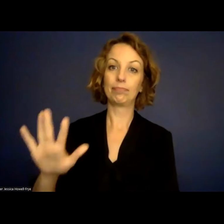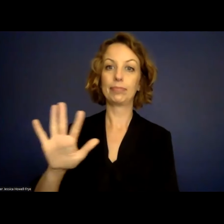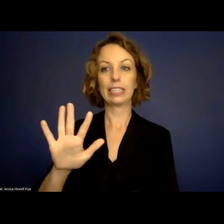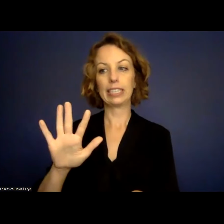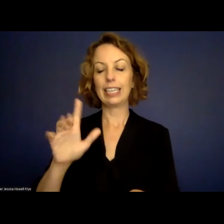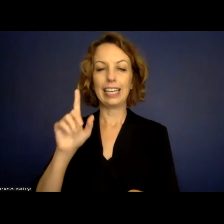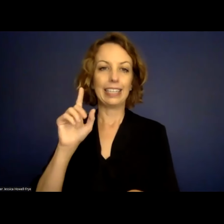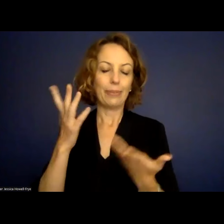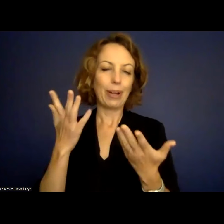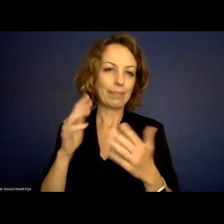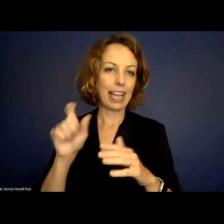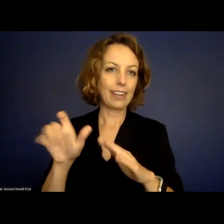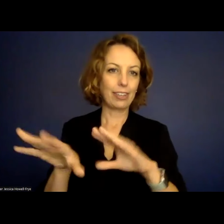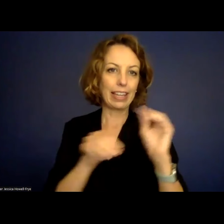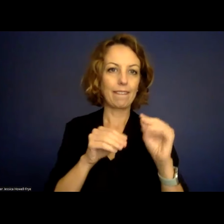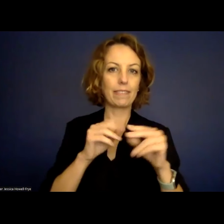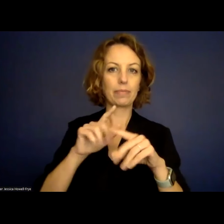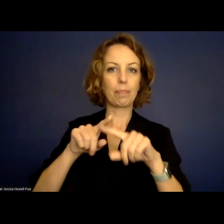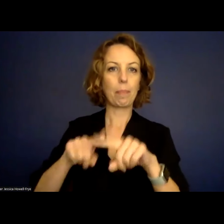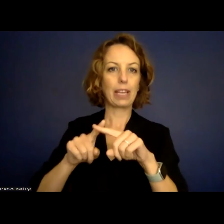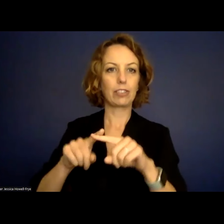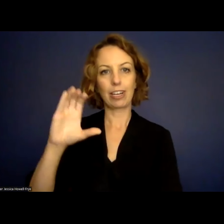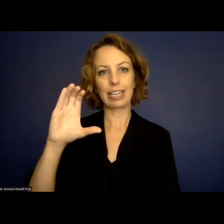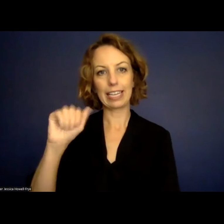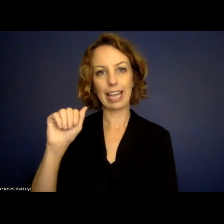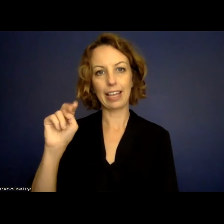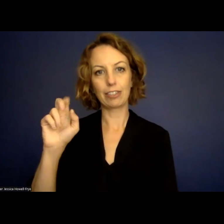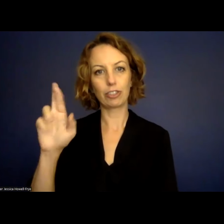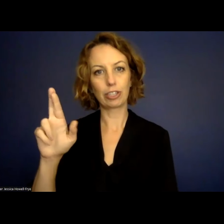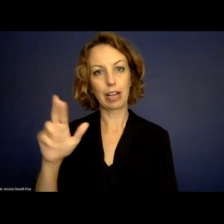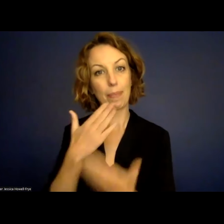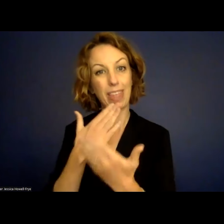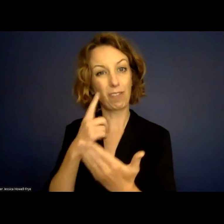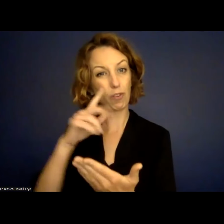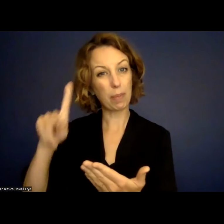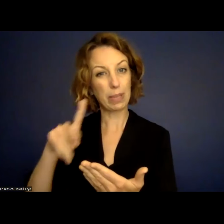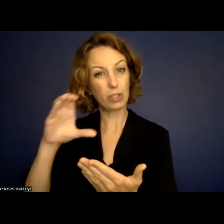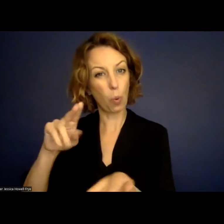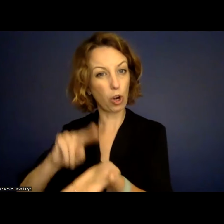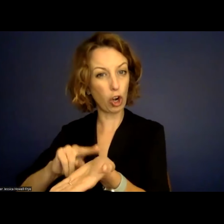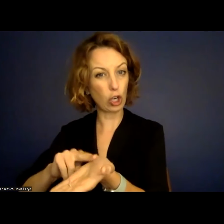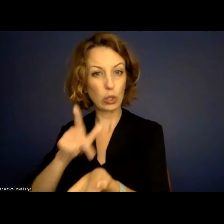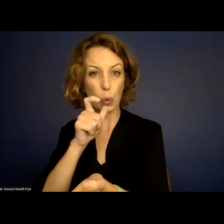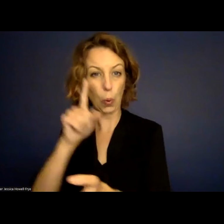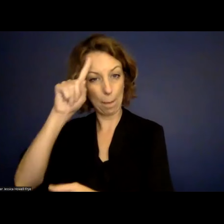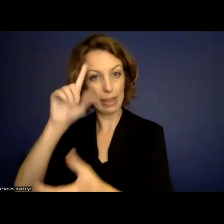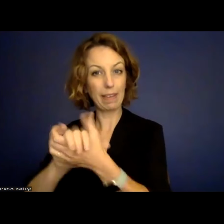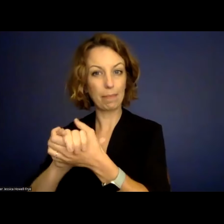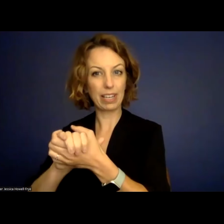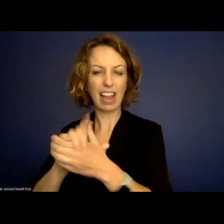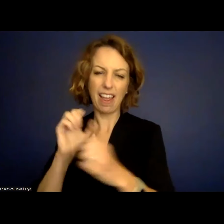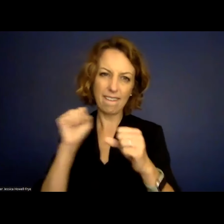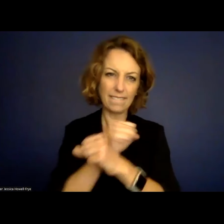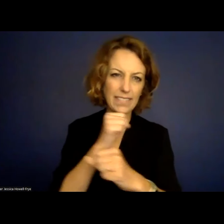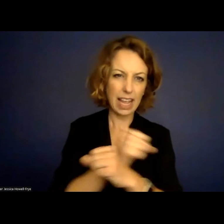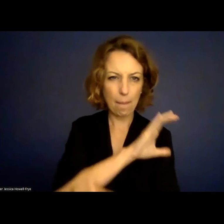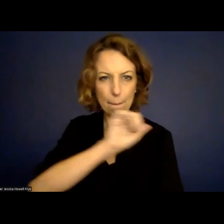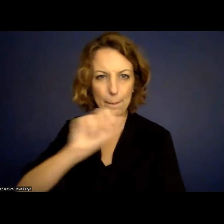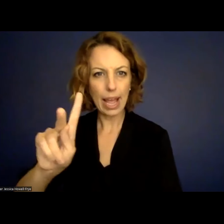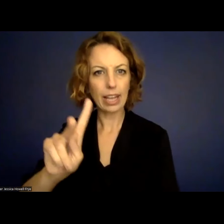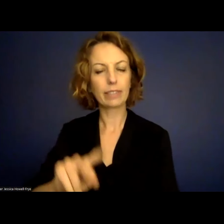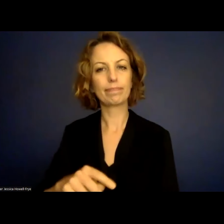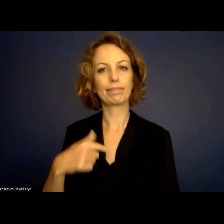and I have to thank still the Peace Corps nurse who believed me. And I fought my way back in. I was going